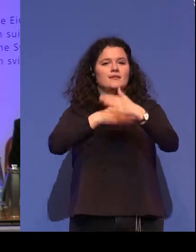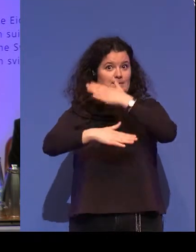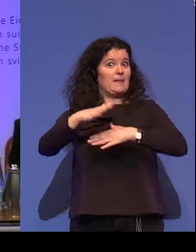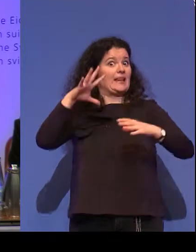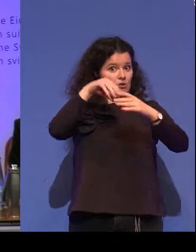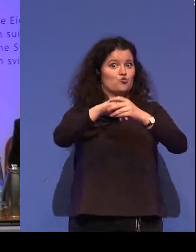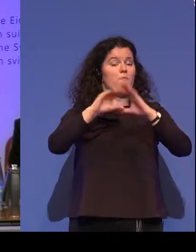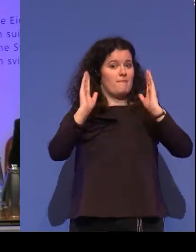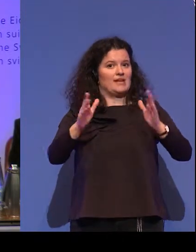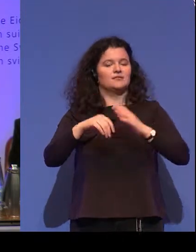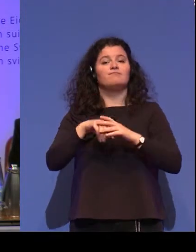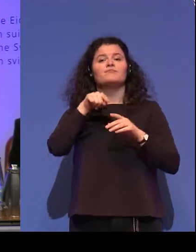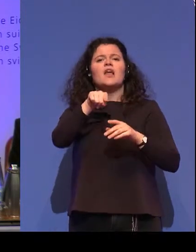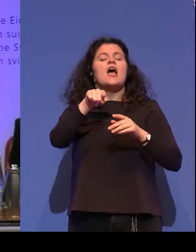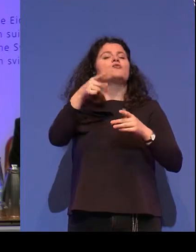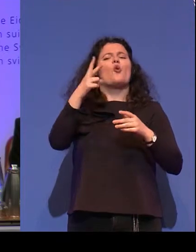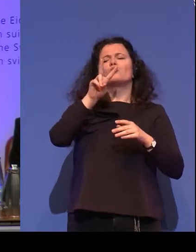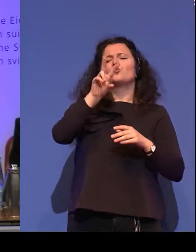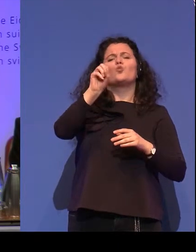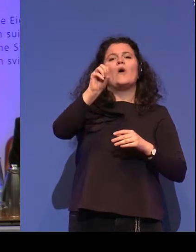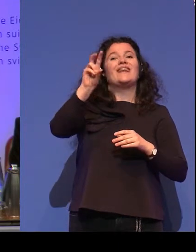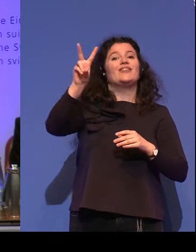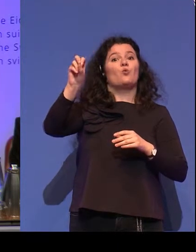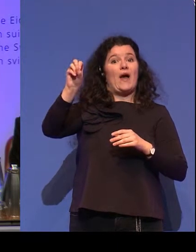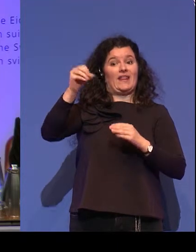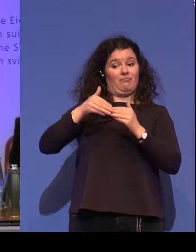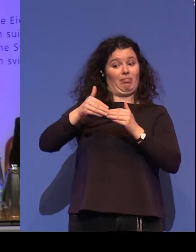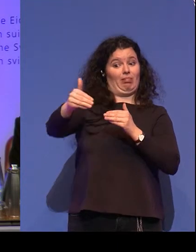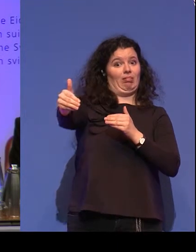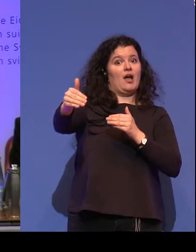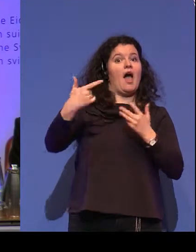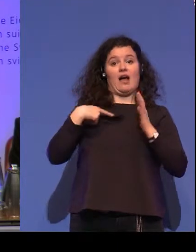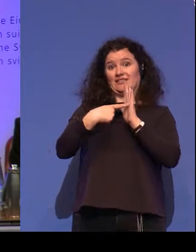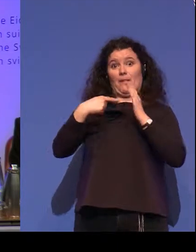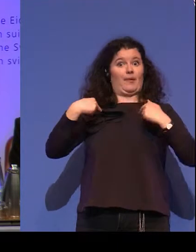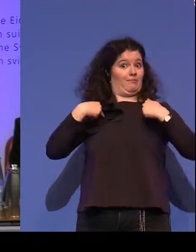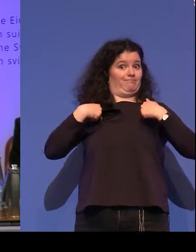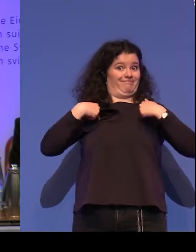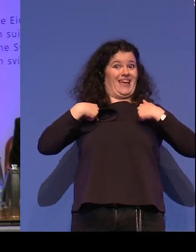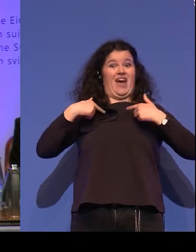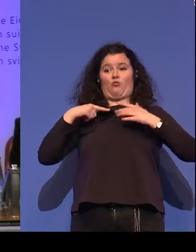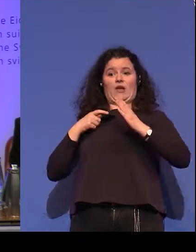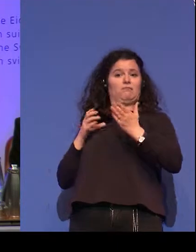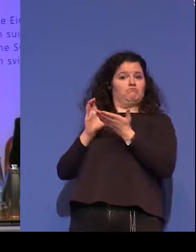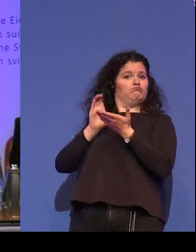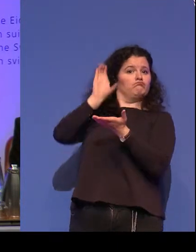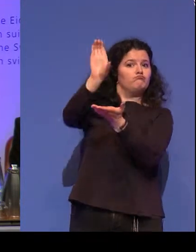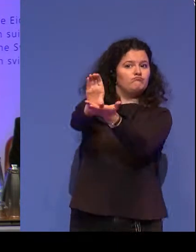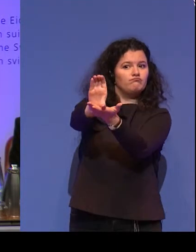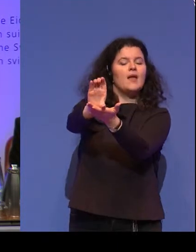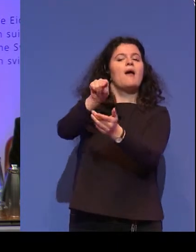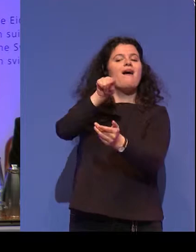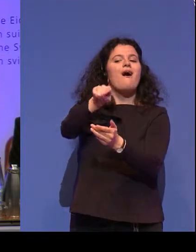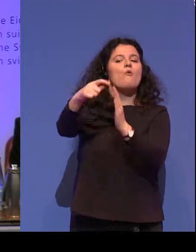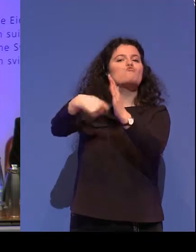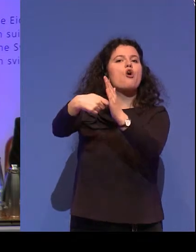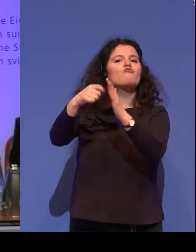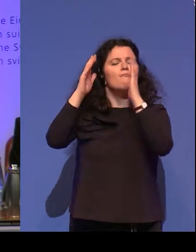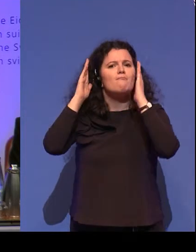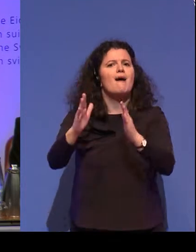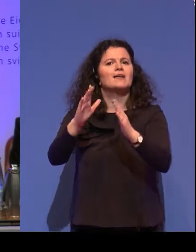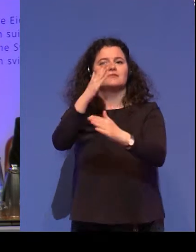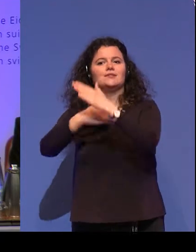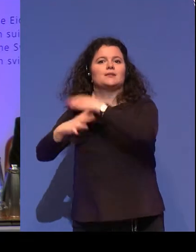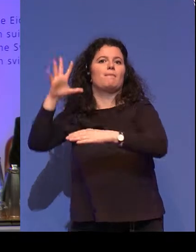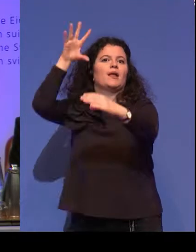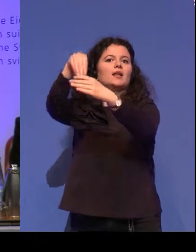projects that finance public facilities in post-disaster reconstruction would be disability inclusive. So just